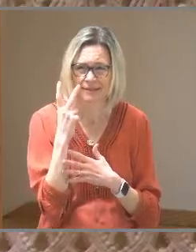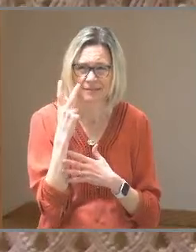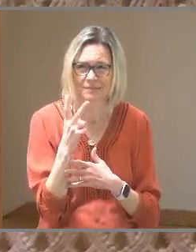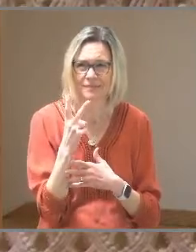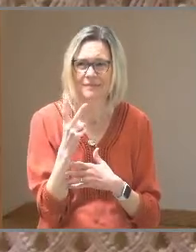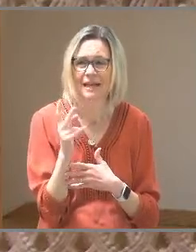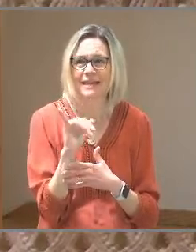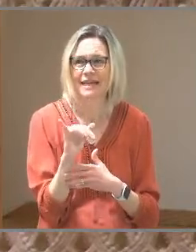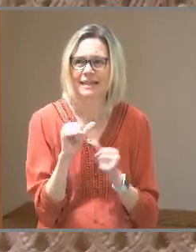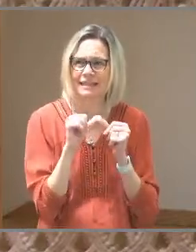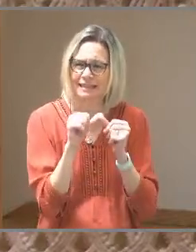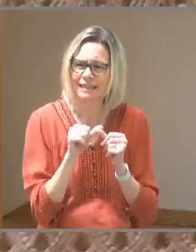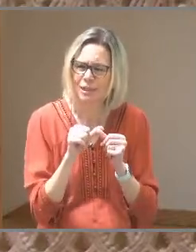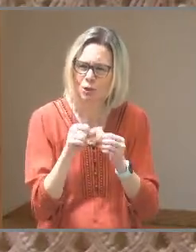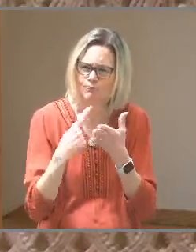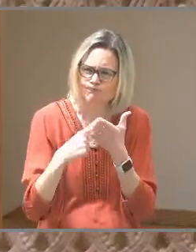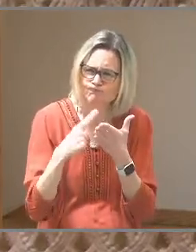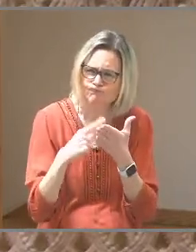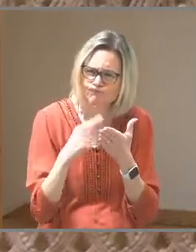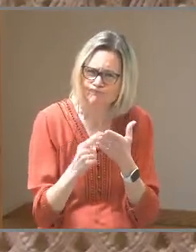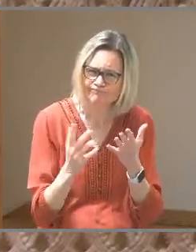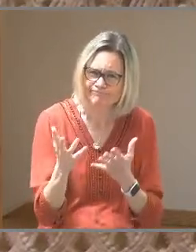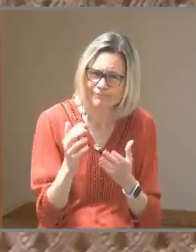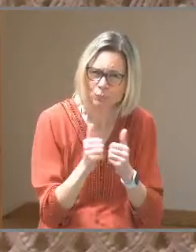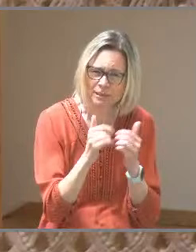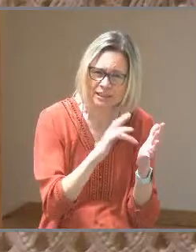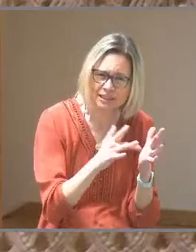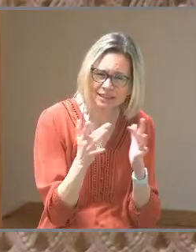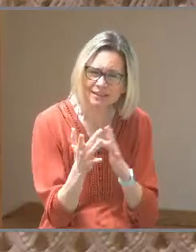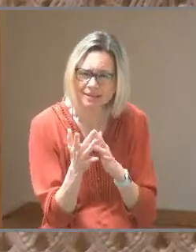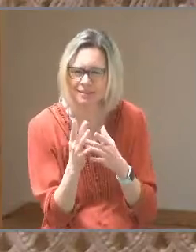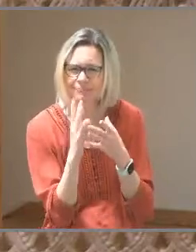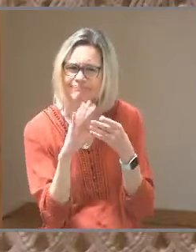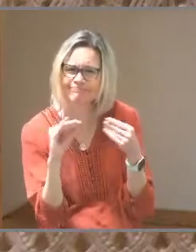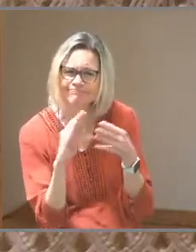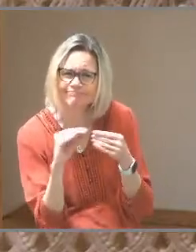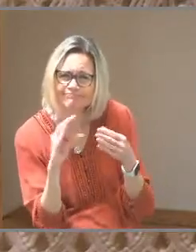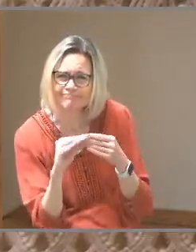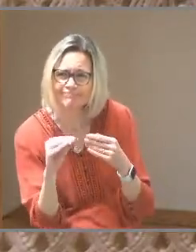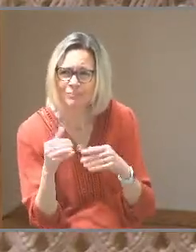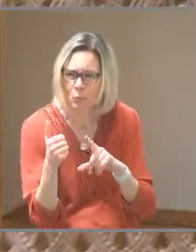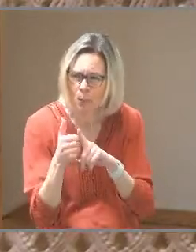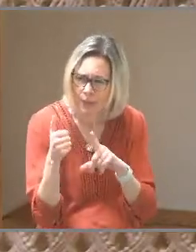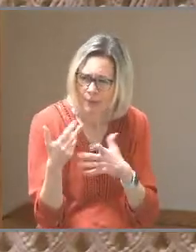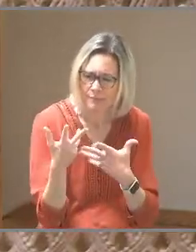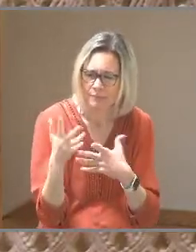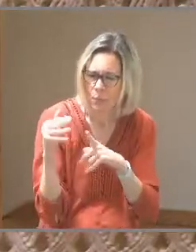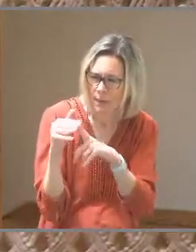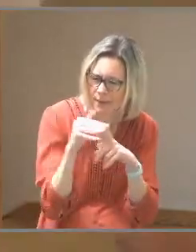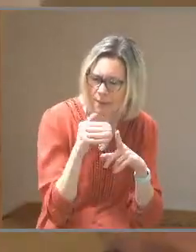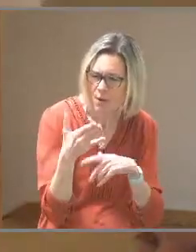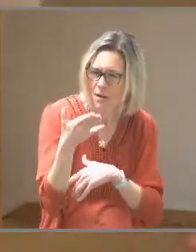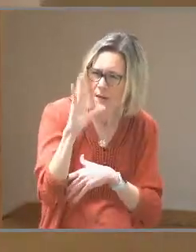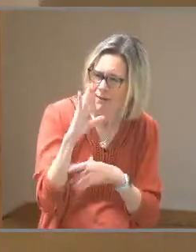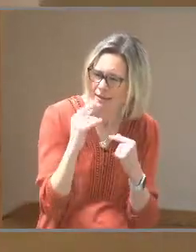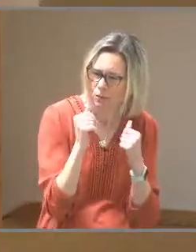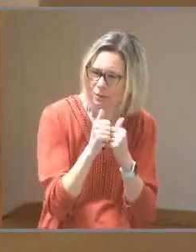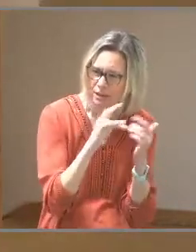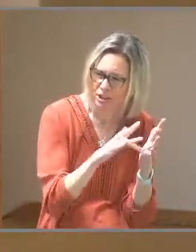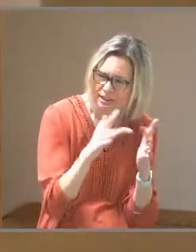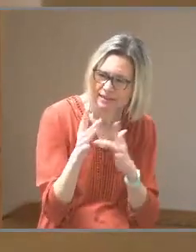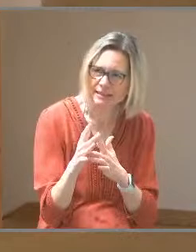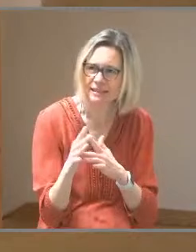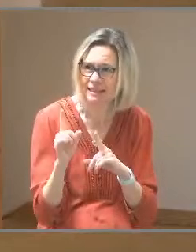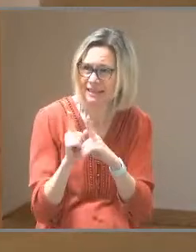as they continued to talk with Jesus and telling them the story and reminding them what God was have done with Jesus, they